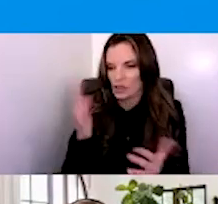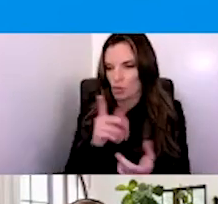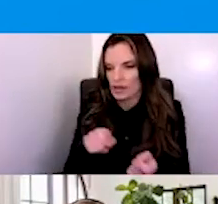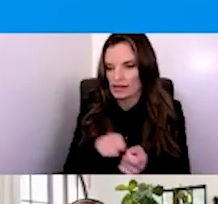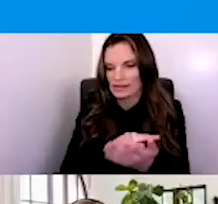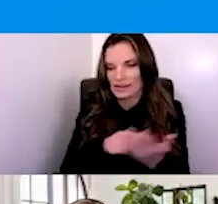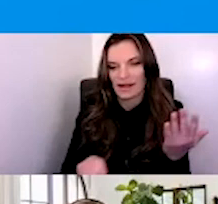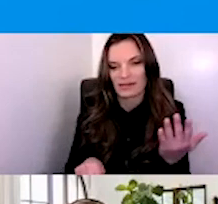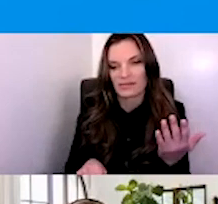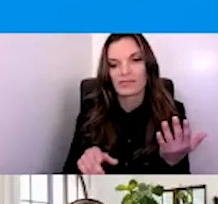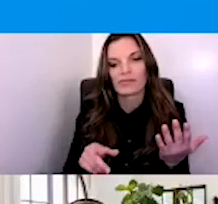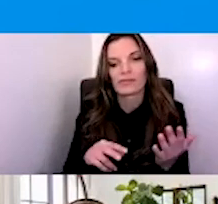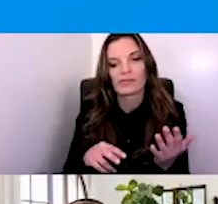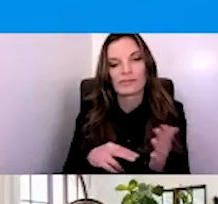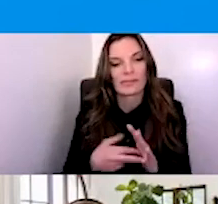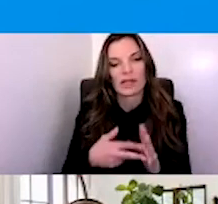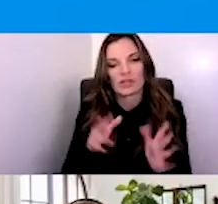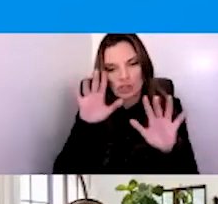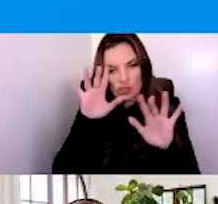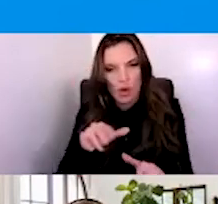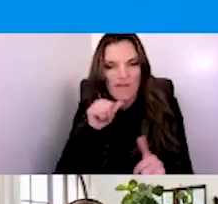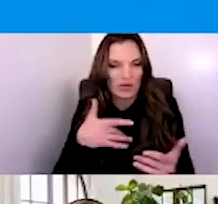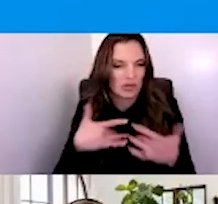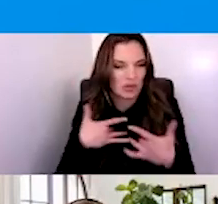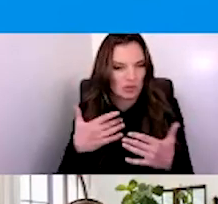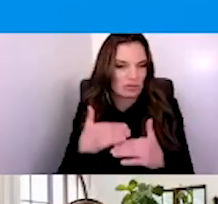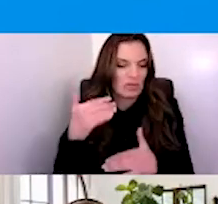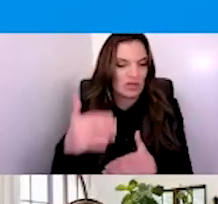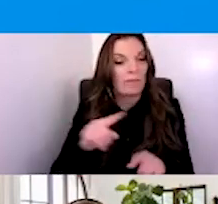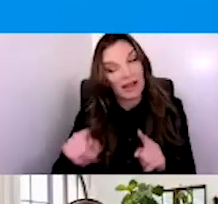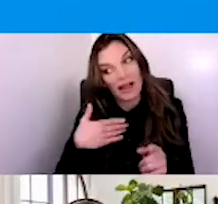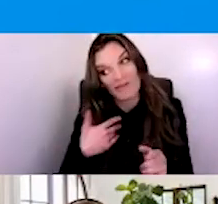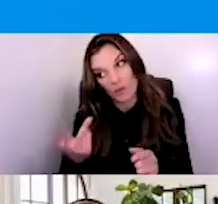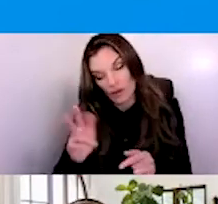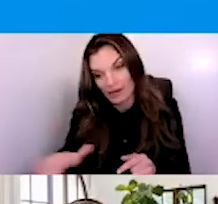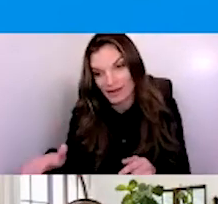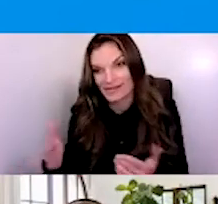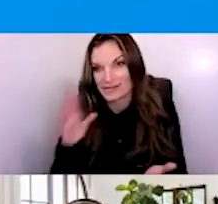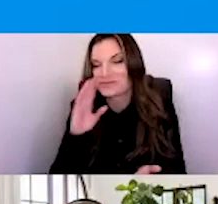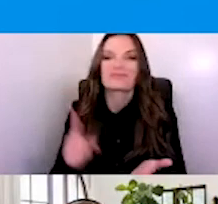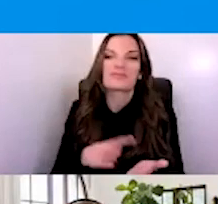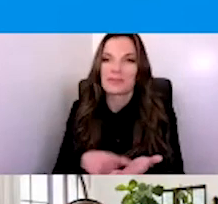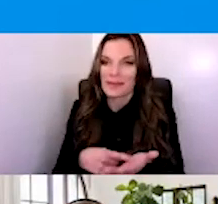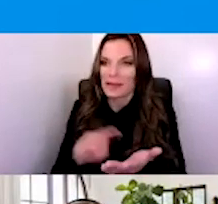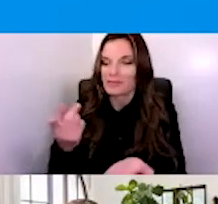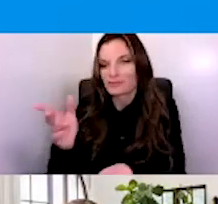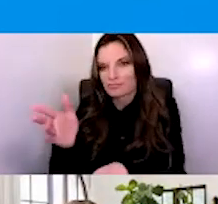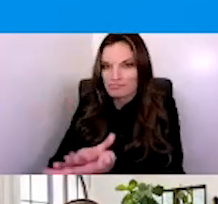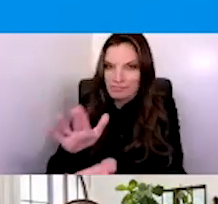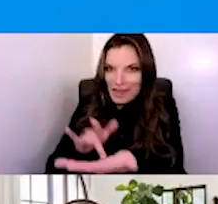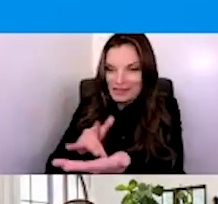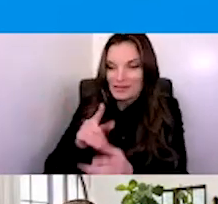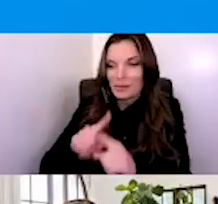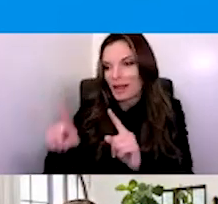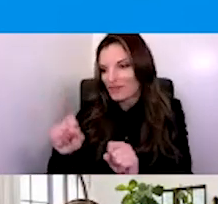out navigating snow. But again, I do have 3 kids who occasionally things will be canceled, but they'll still be